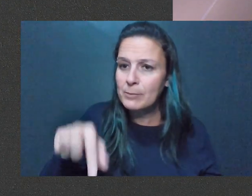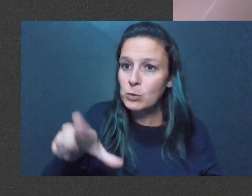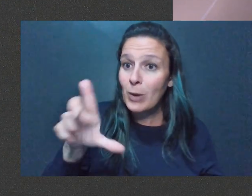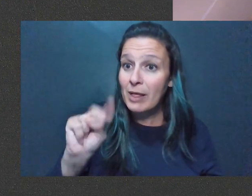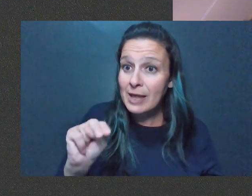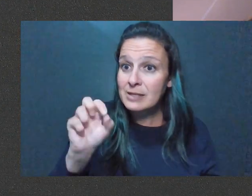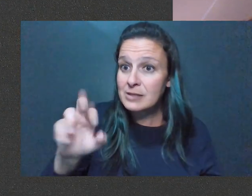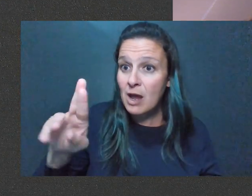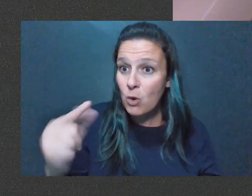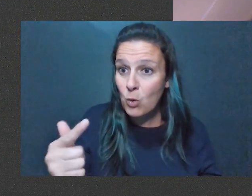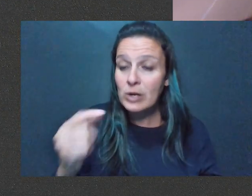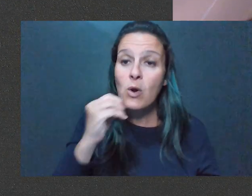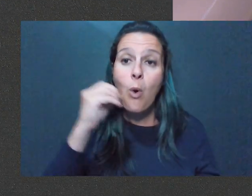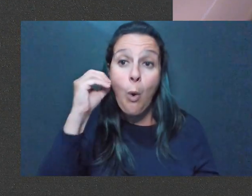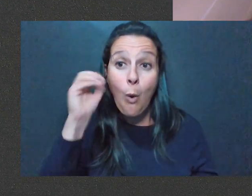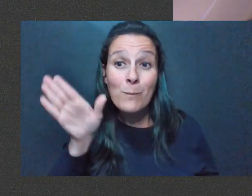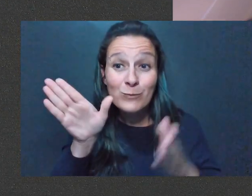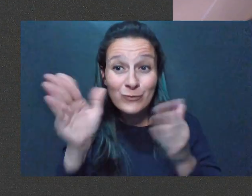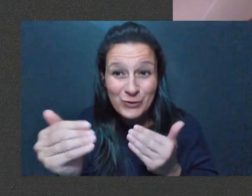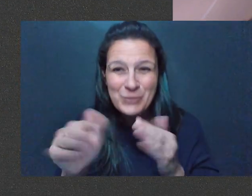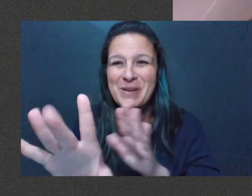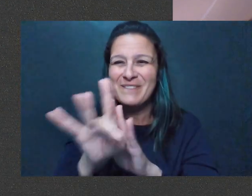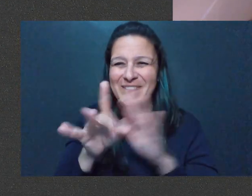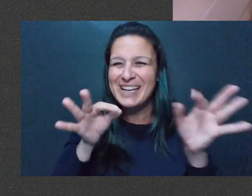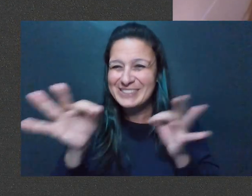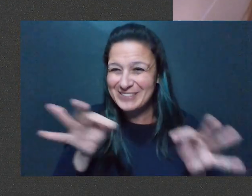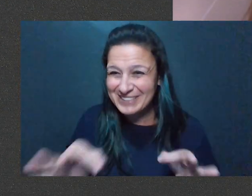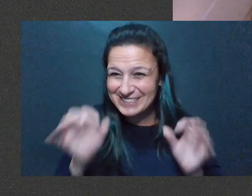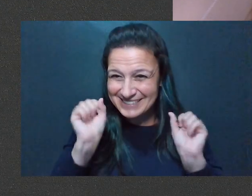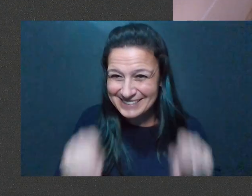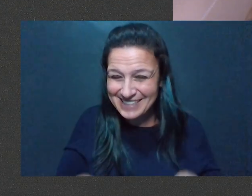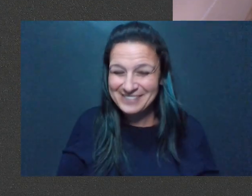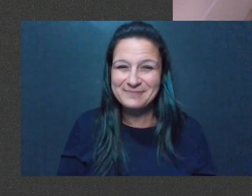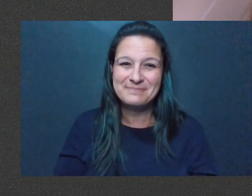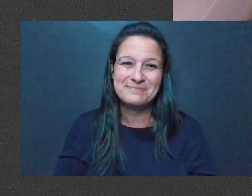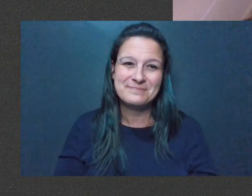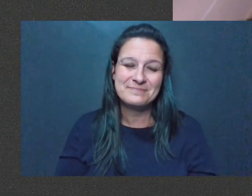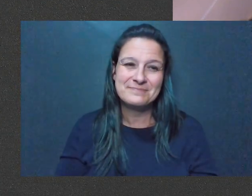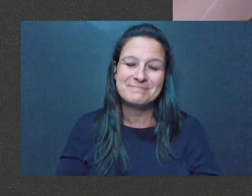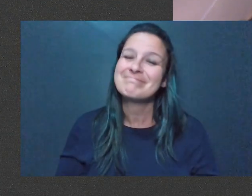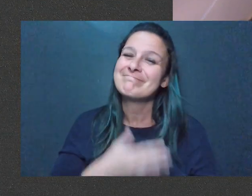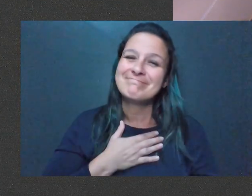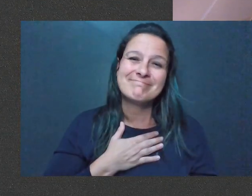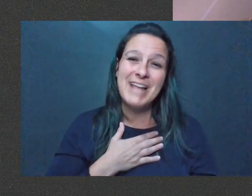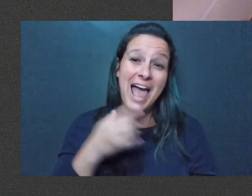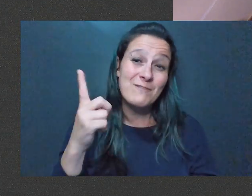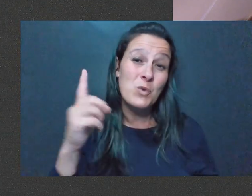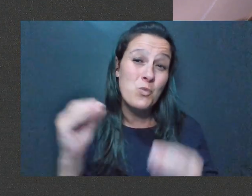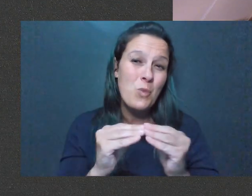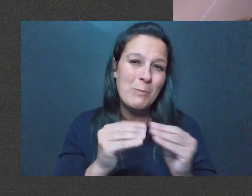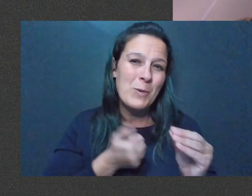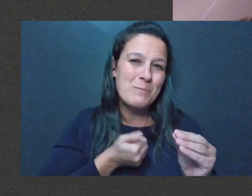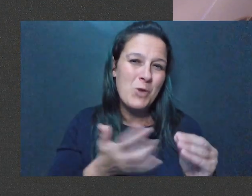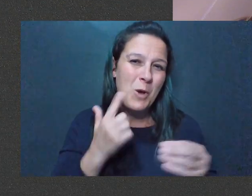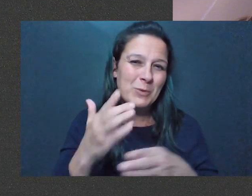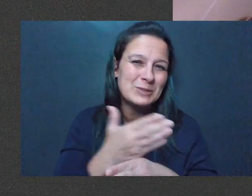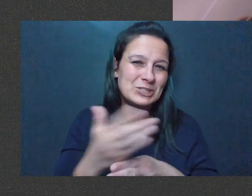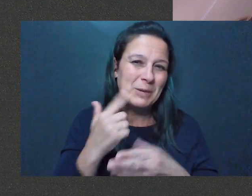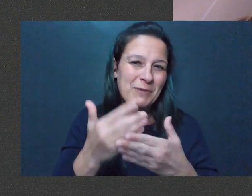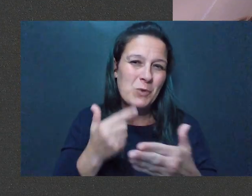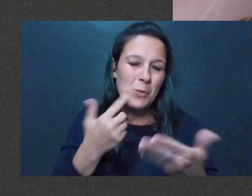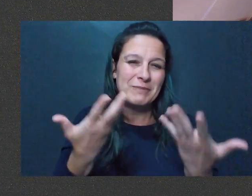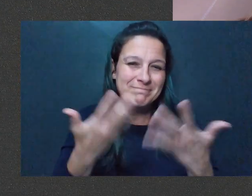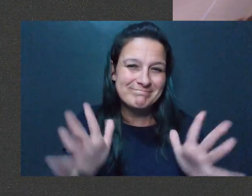WQLN.org, Homeroom, and you can find the directions. Well, I have one more poem to share with you before we say